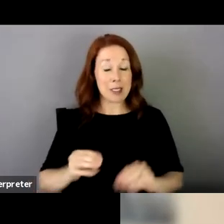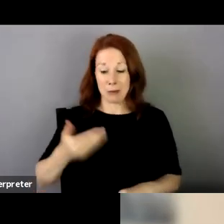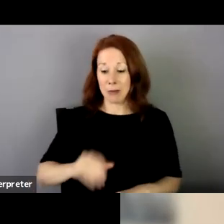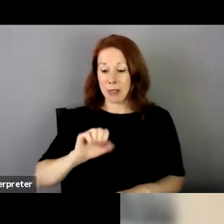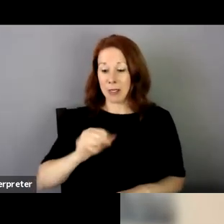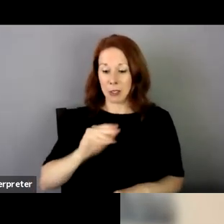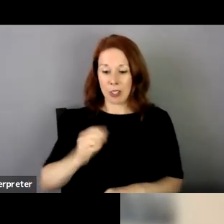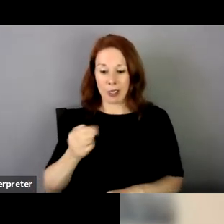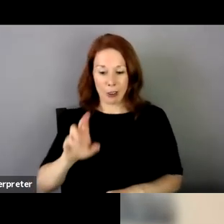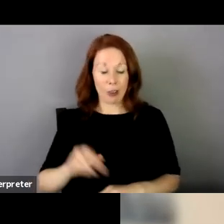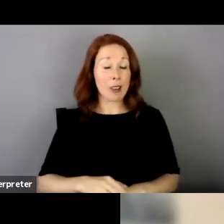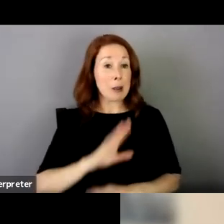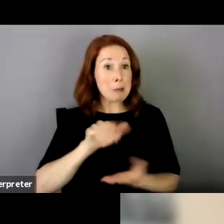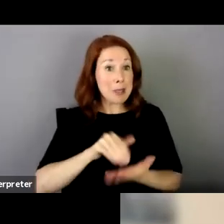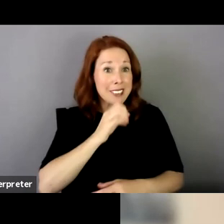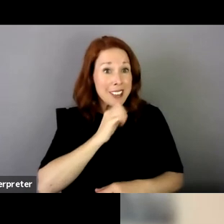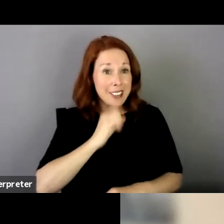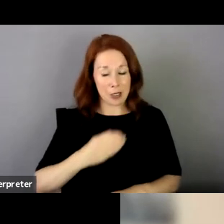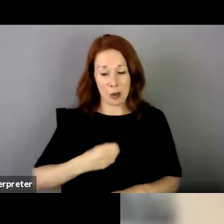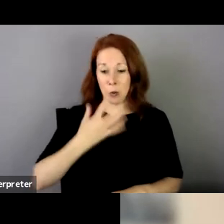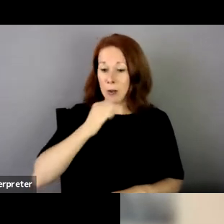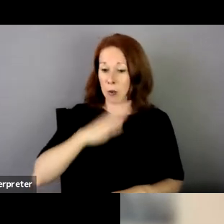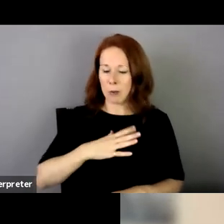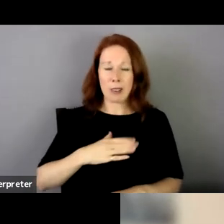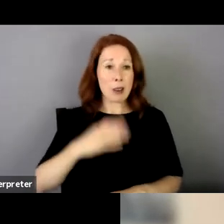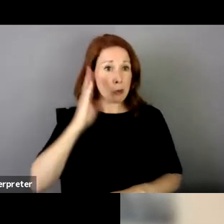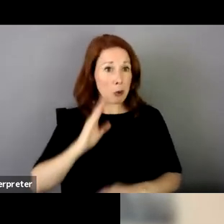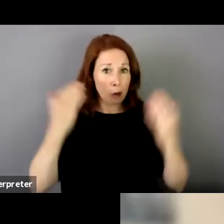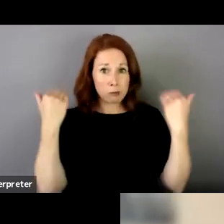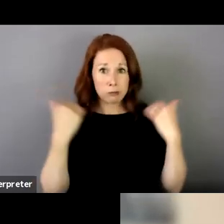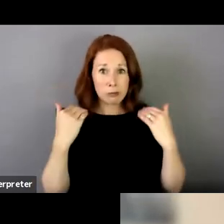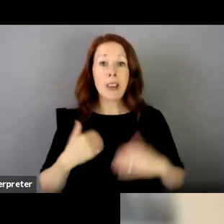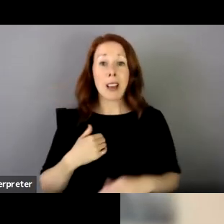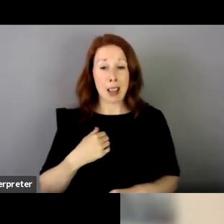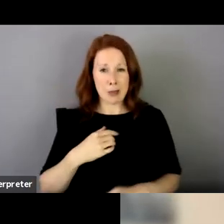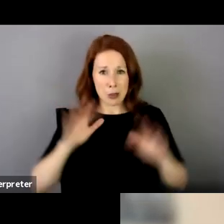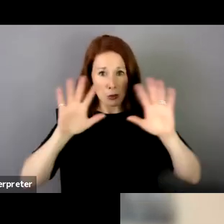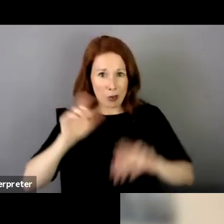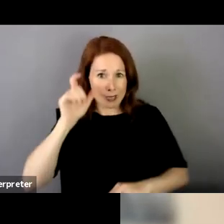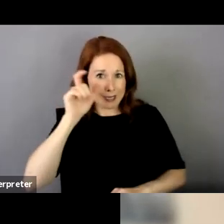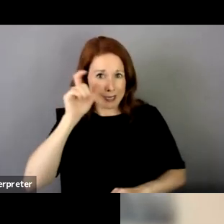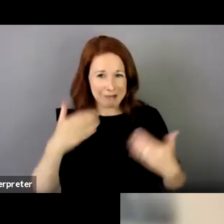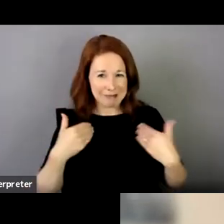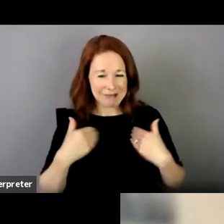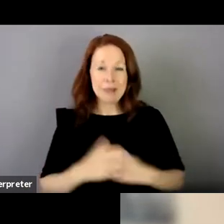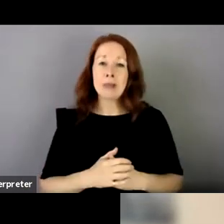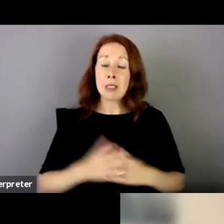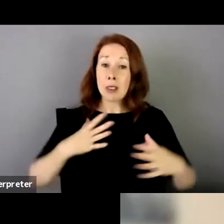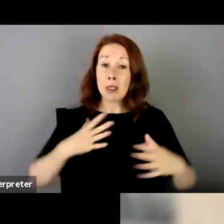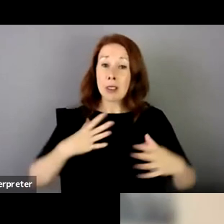I'm a middle-aged white woman with medium-length brown hair. I have dark round glasses on. I'm wearing